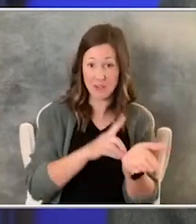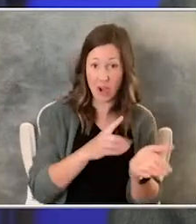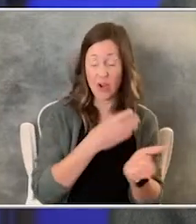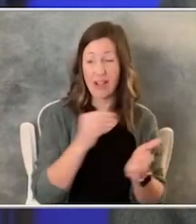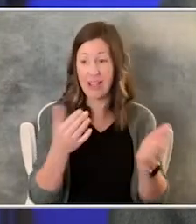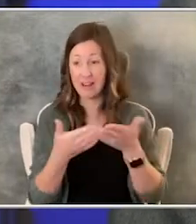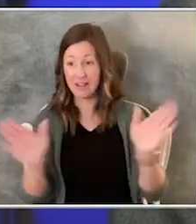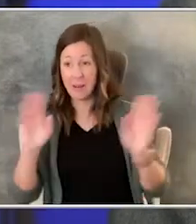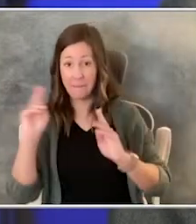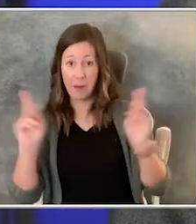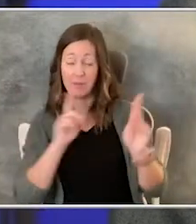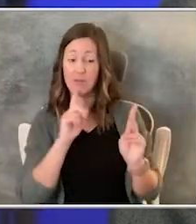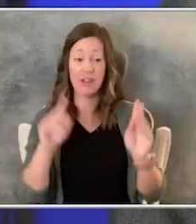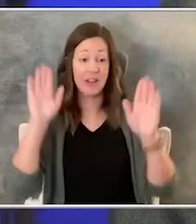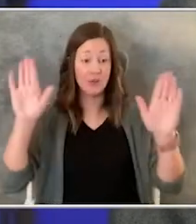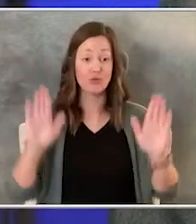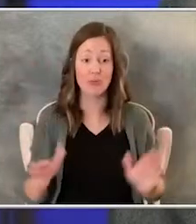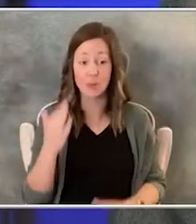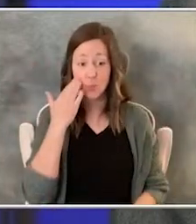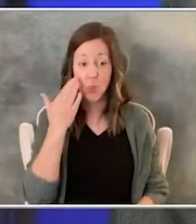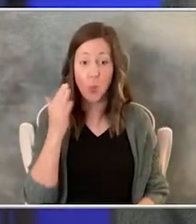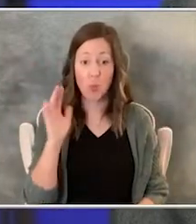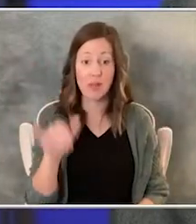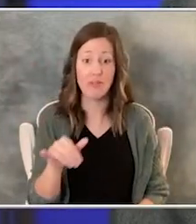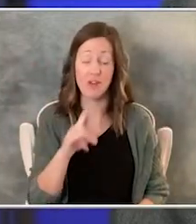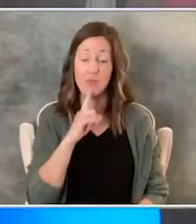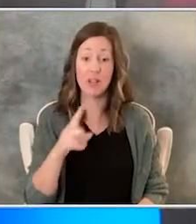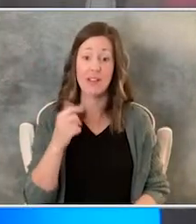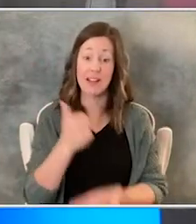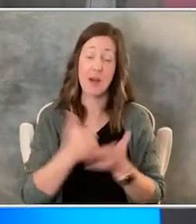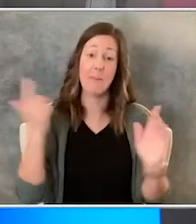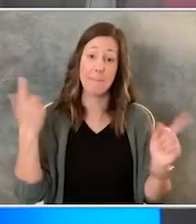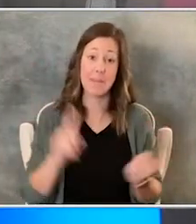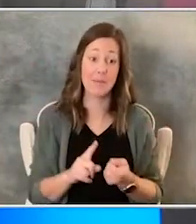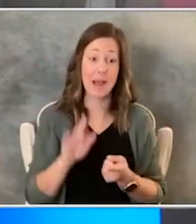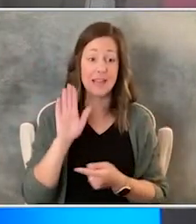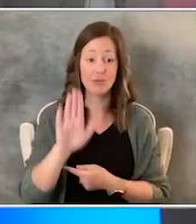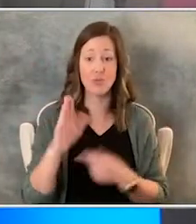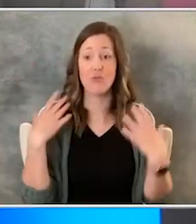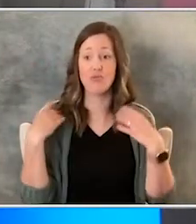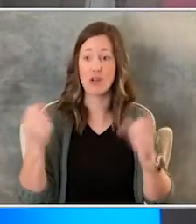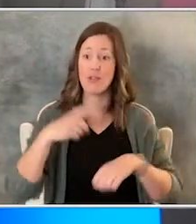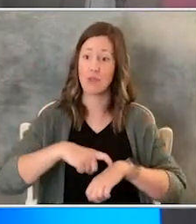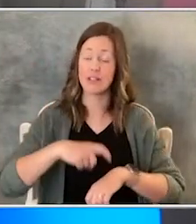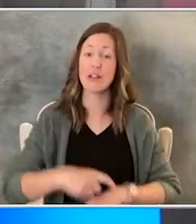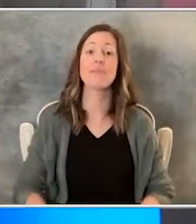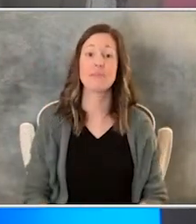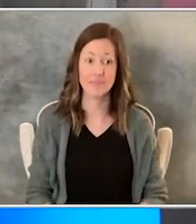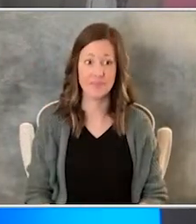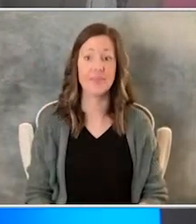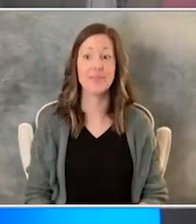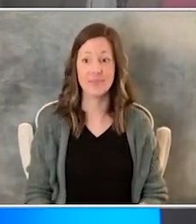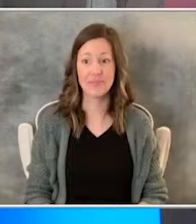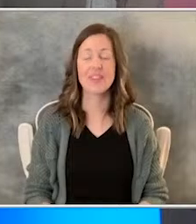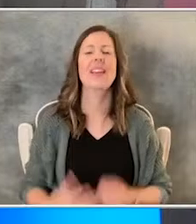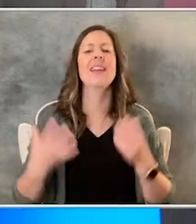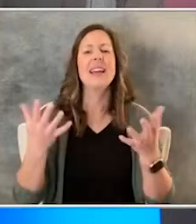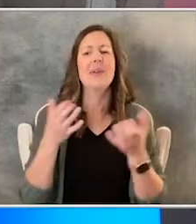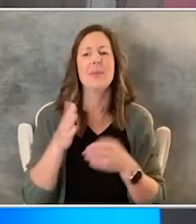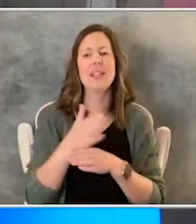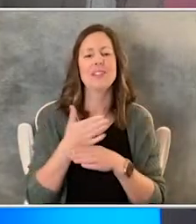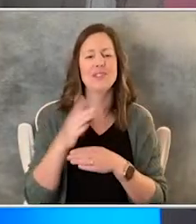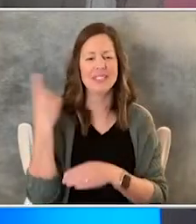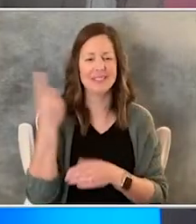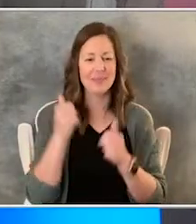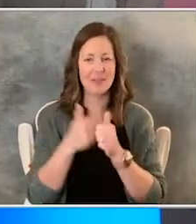school reunion. Oh my gosh. And went back to Topeka High School, and we went to the library where we